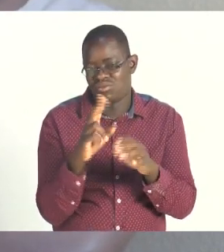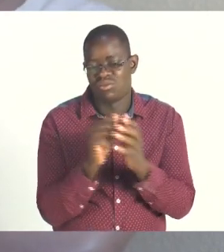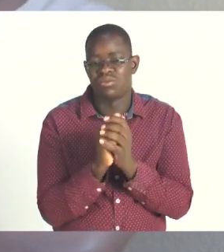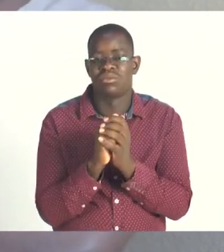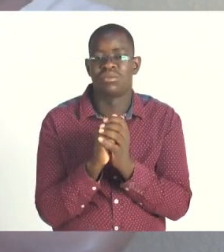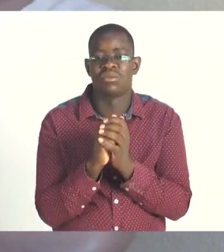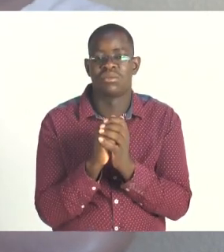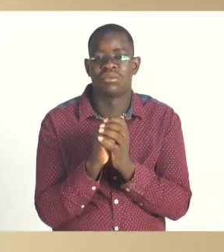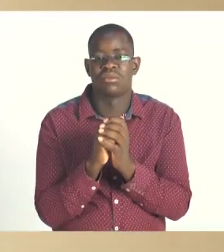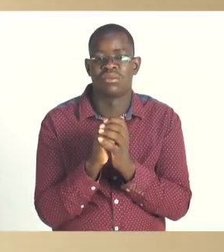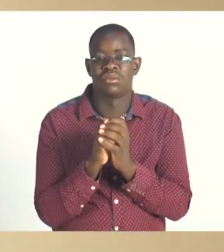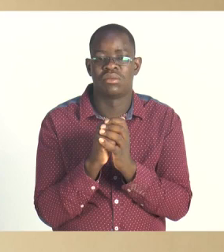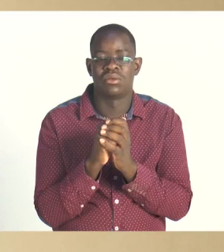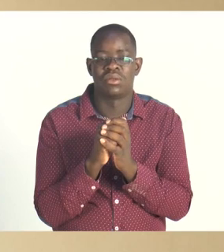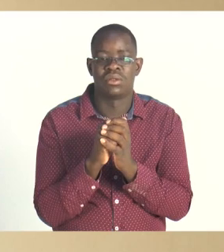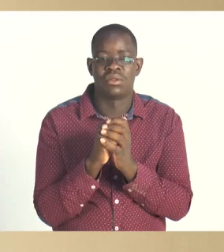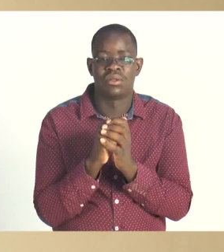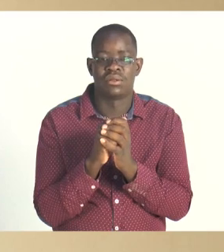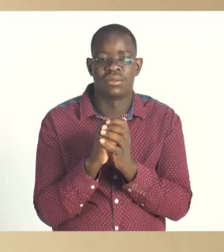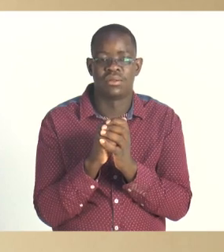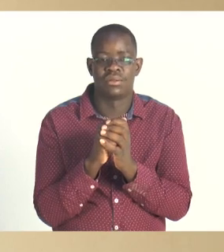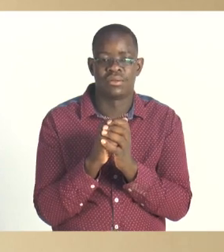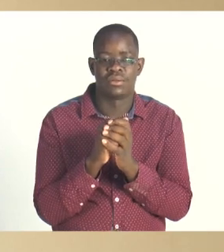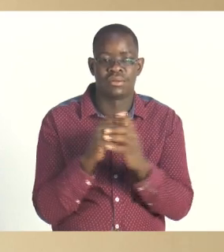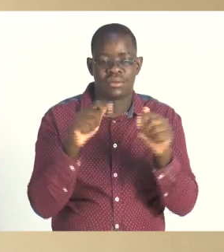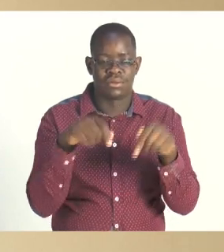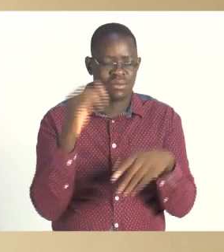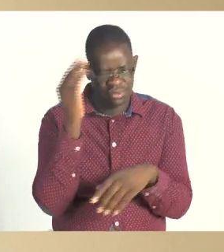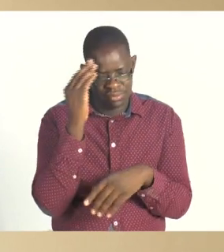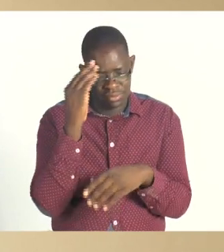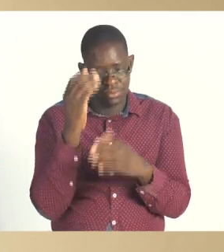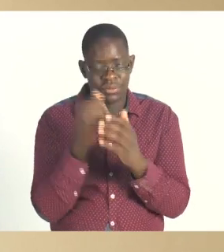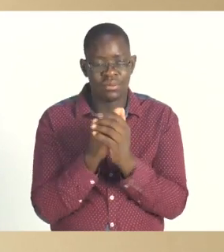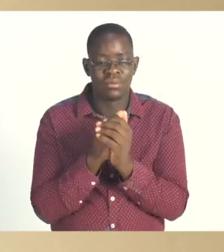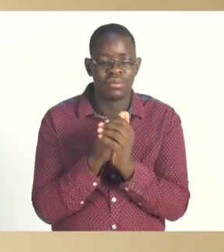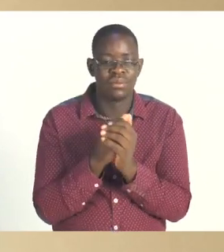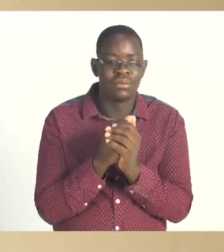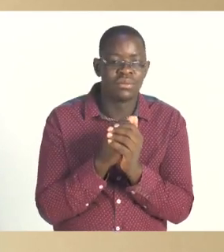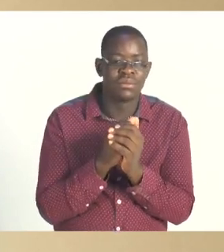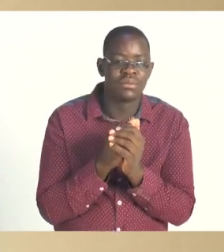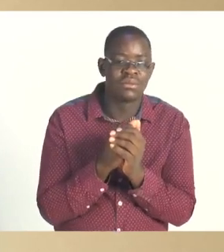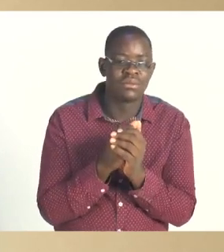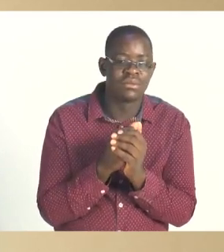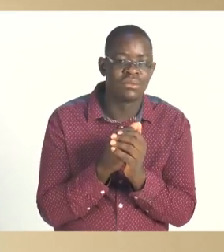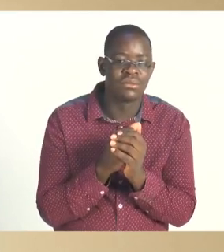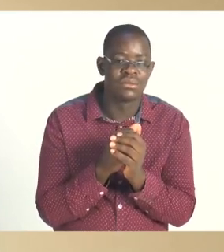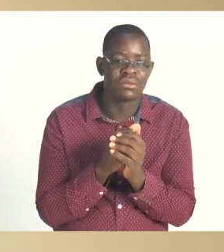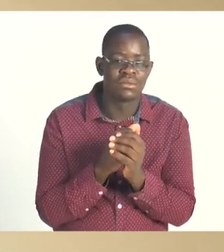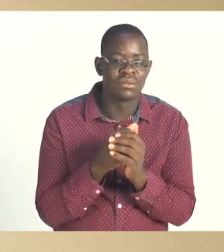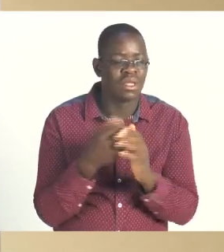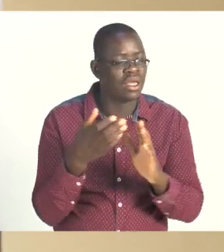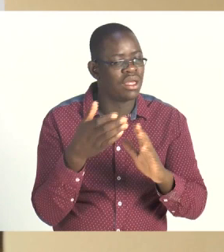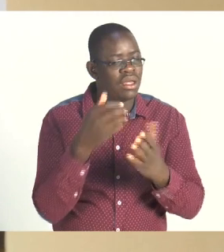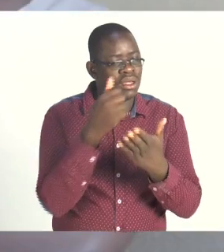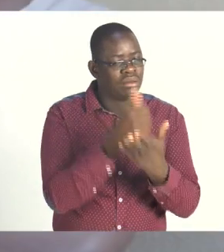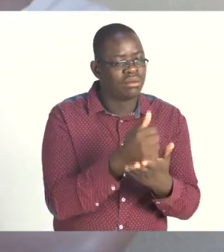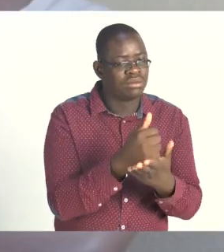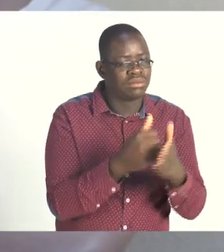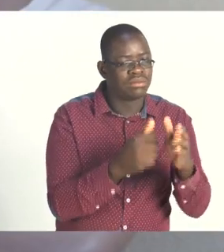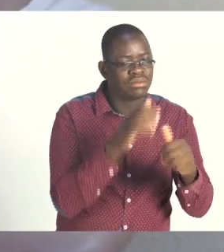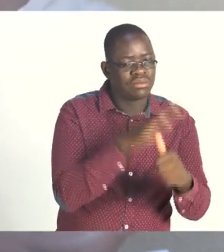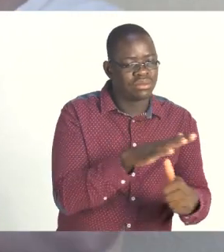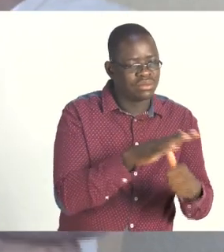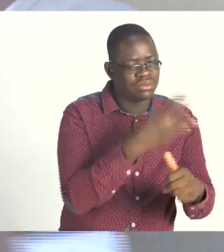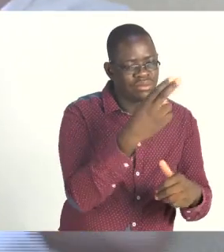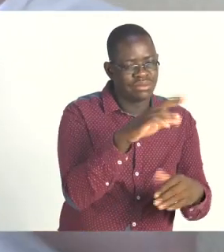asked. Right. But now that you know, does that mean that you no longer think we're abusing animals here?